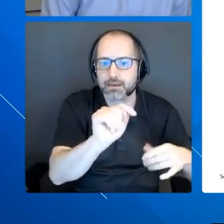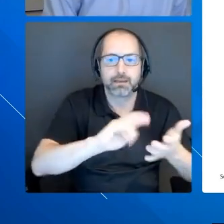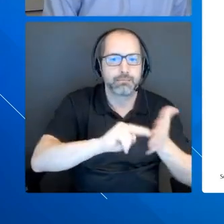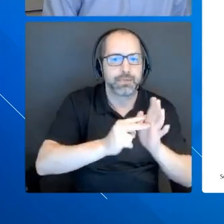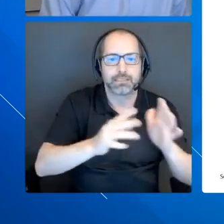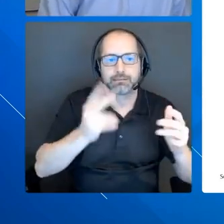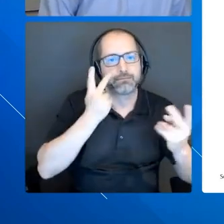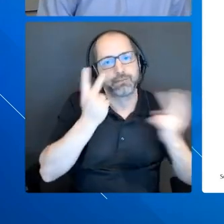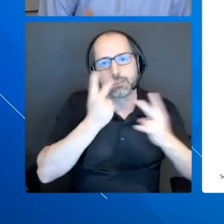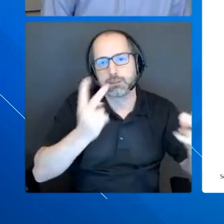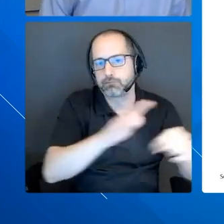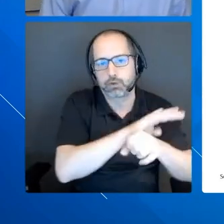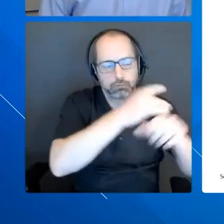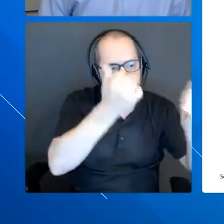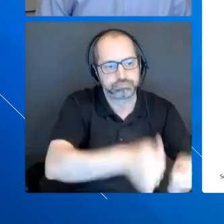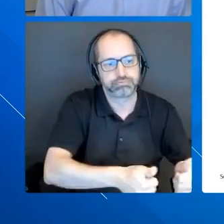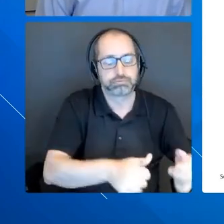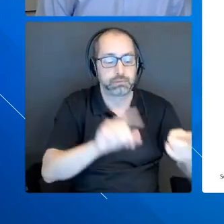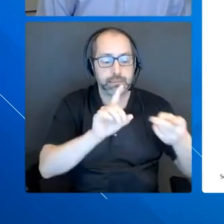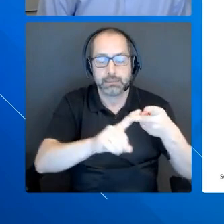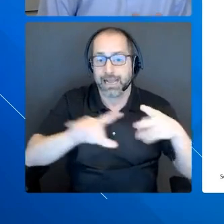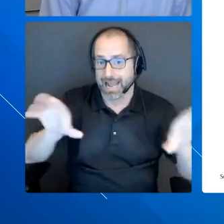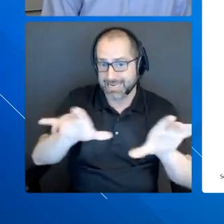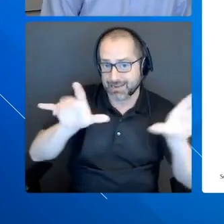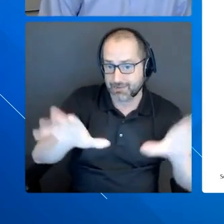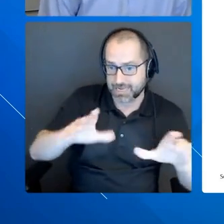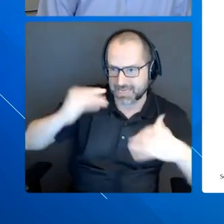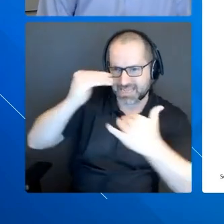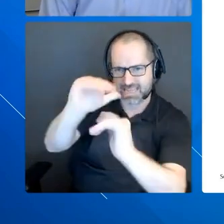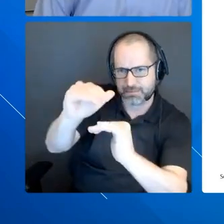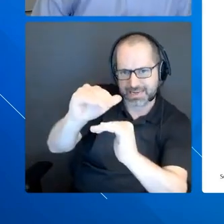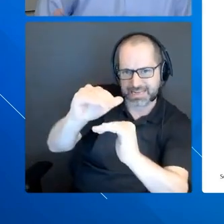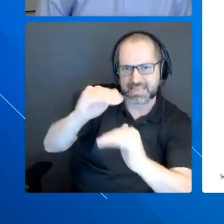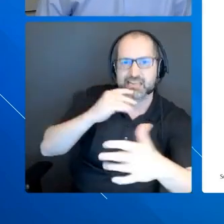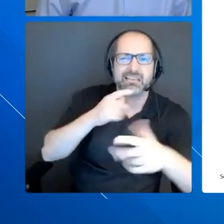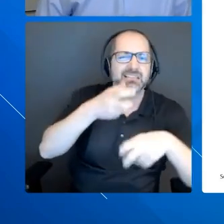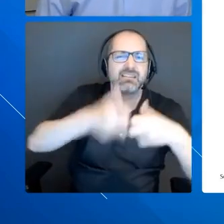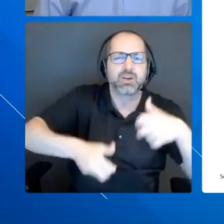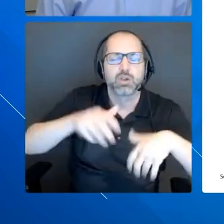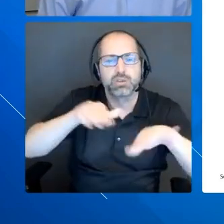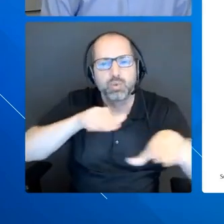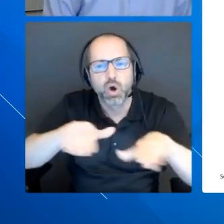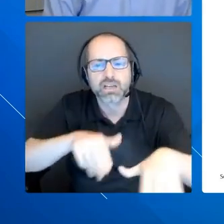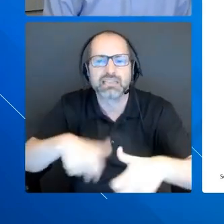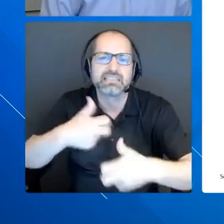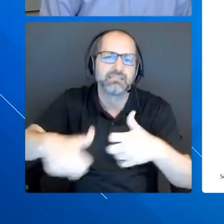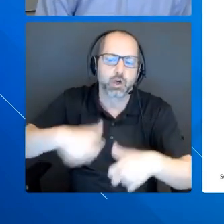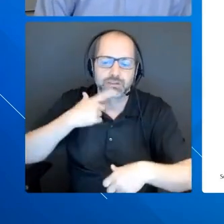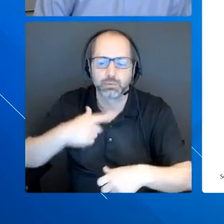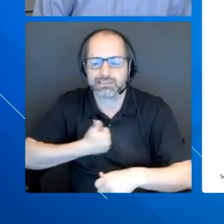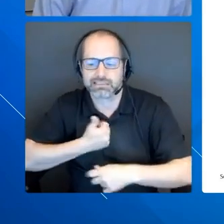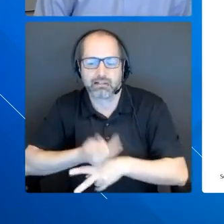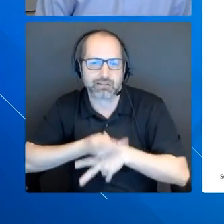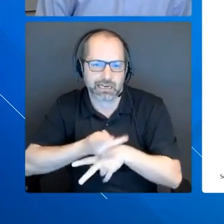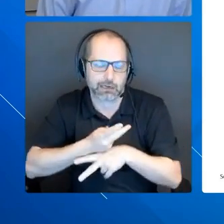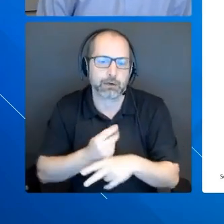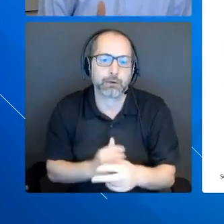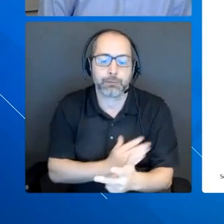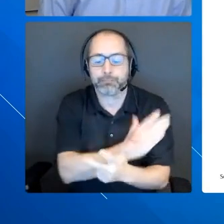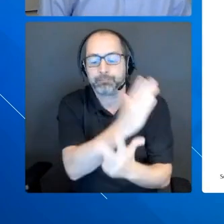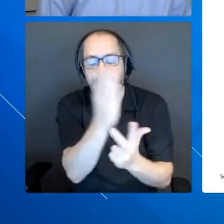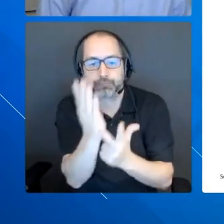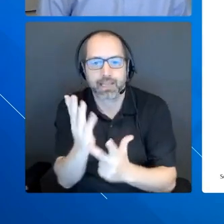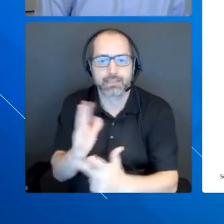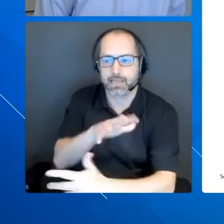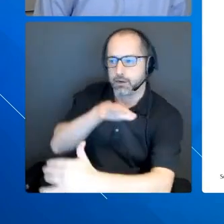vision. There's activity limitation. That's things like difficulty walking, difficulty with self-care, and